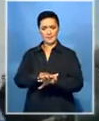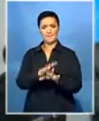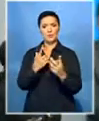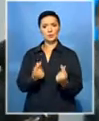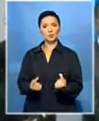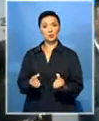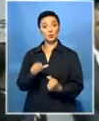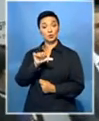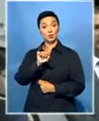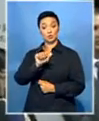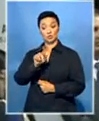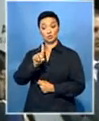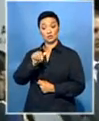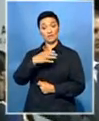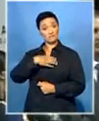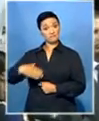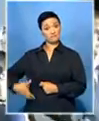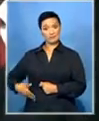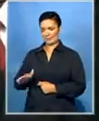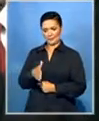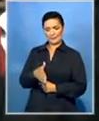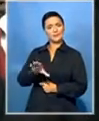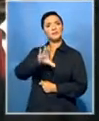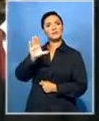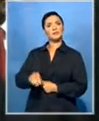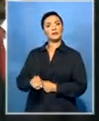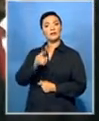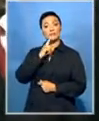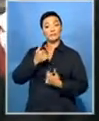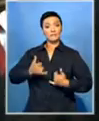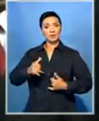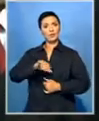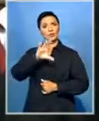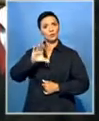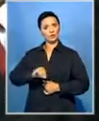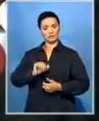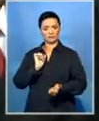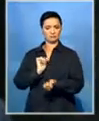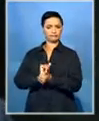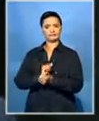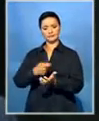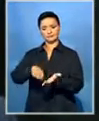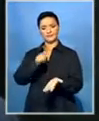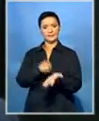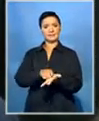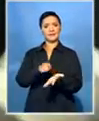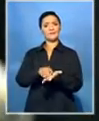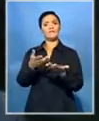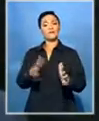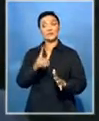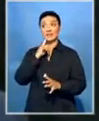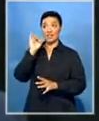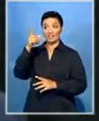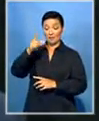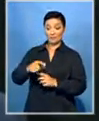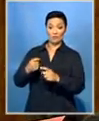is no longer in the country, and South Africa, as the first African country to sign the Rome Statute, has an